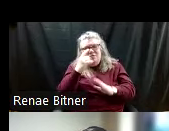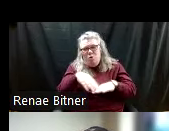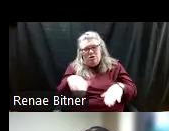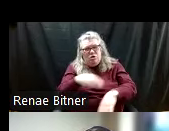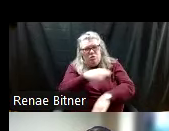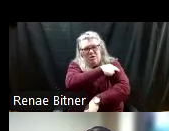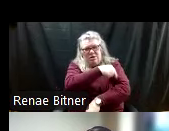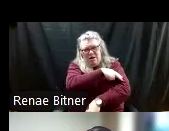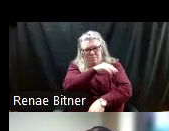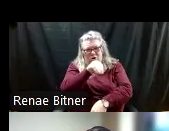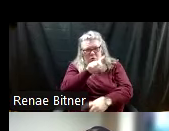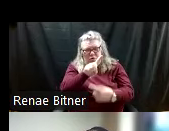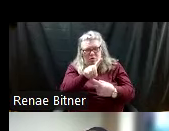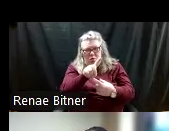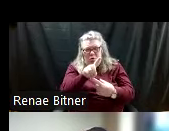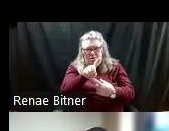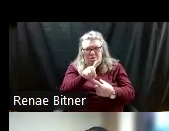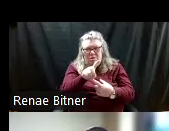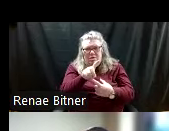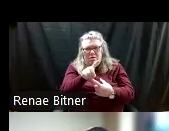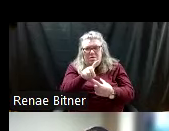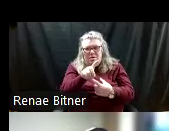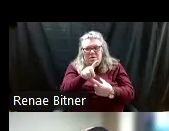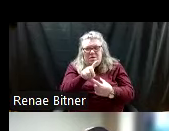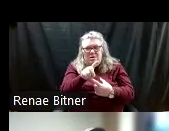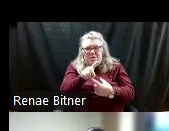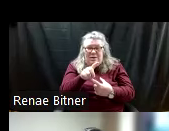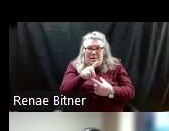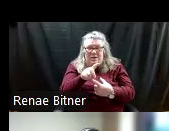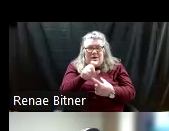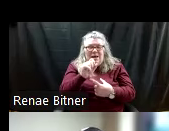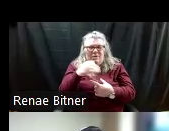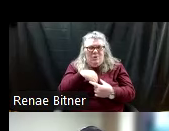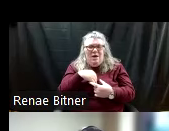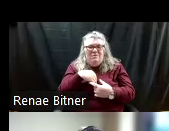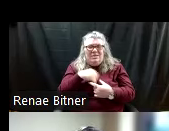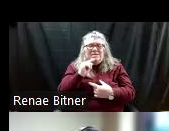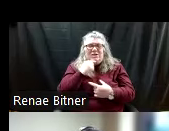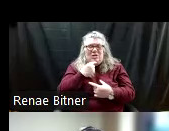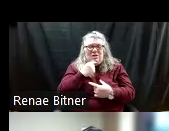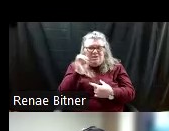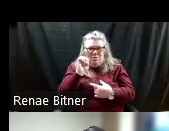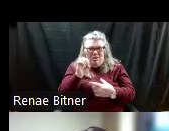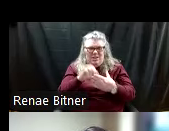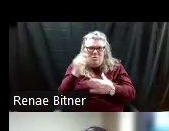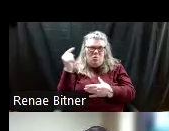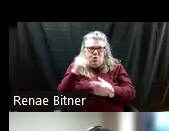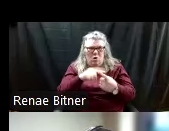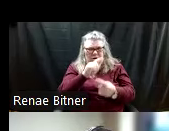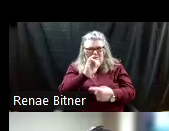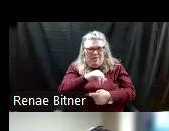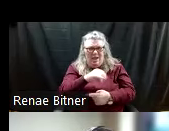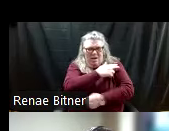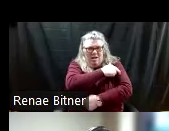hospital in North Dakota, so it's yeah, if you have a significant health concern, that's where you're going. She